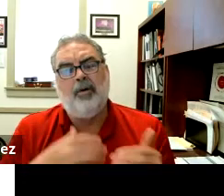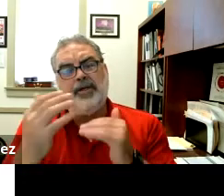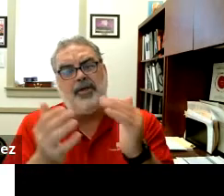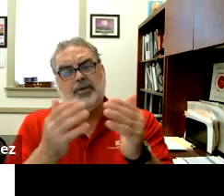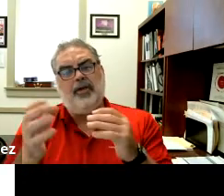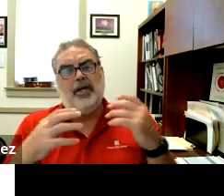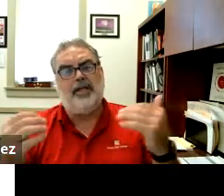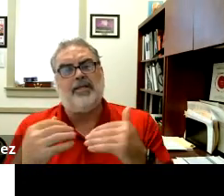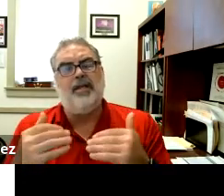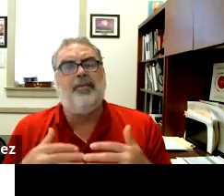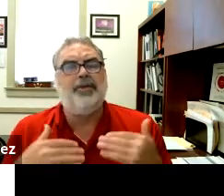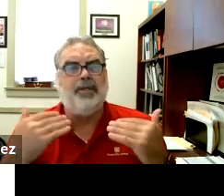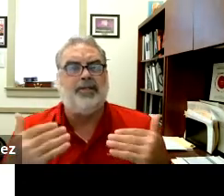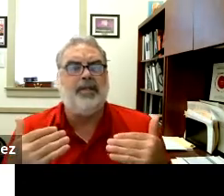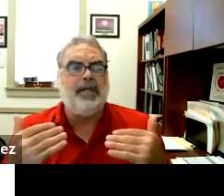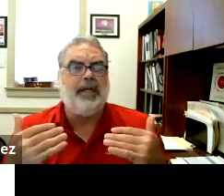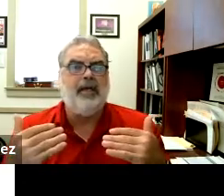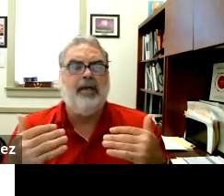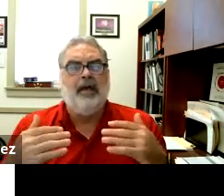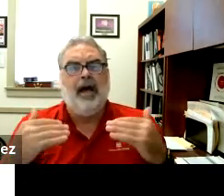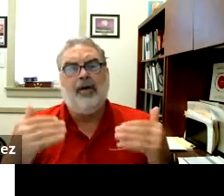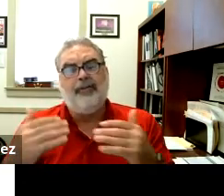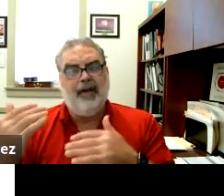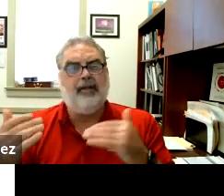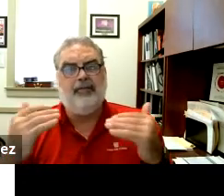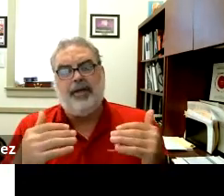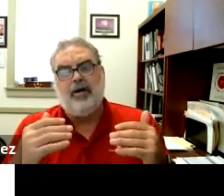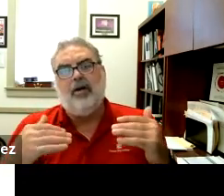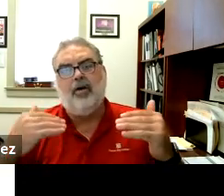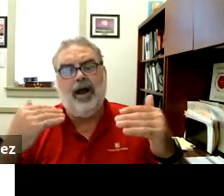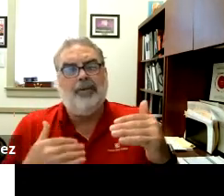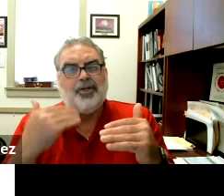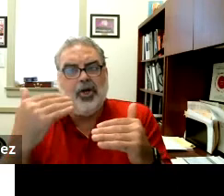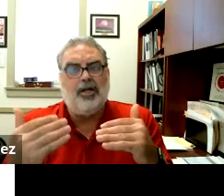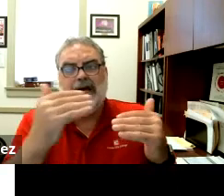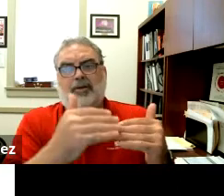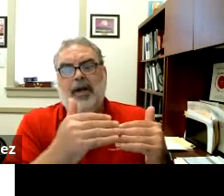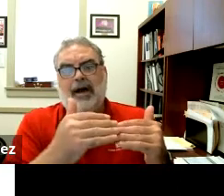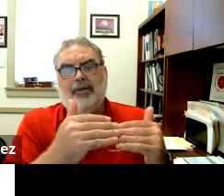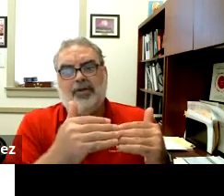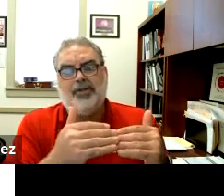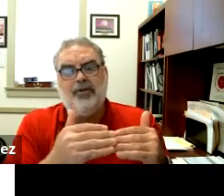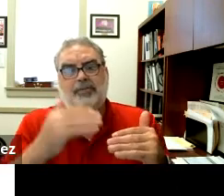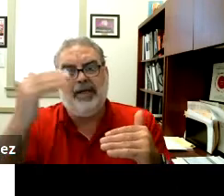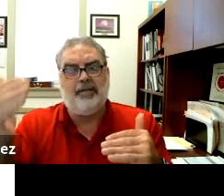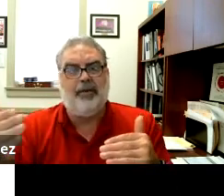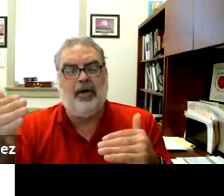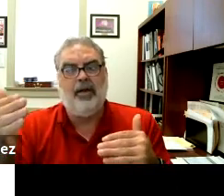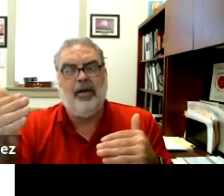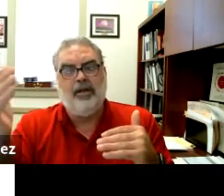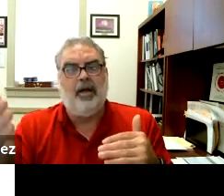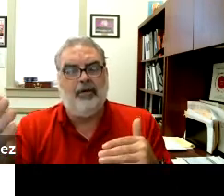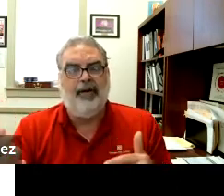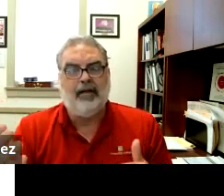But what we do is we look at this number to see how effective we are or how much contact we have with our students based